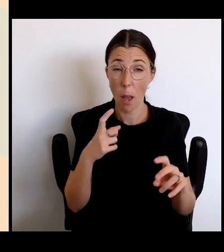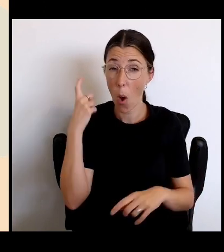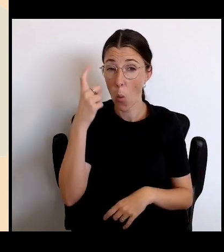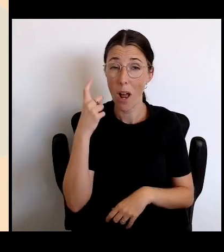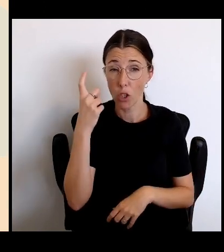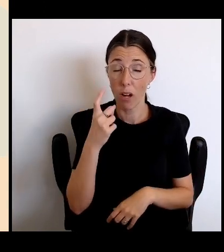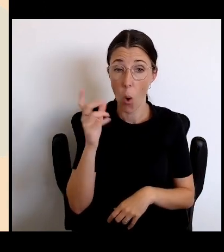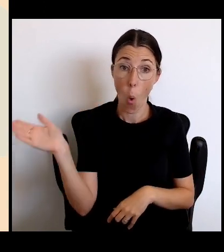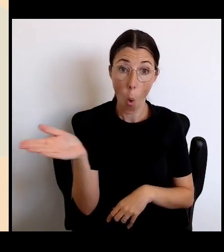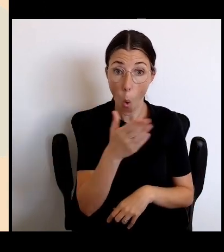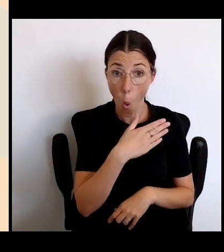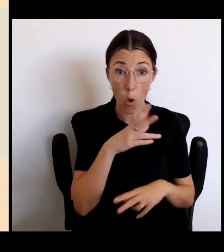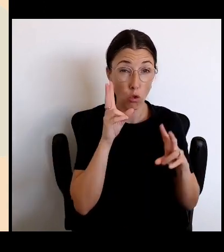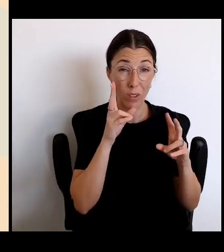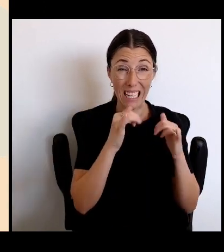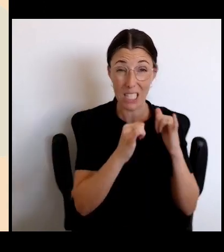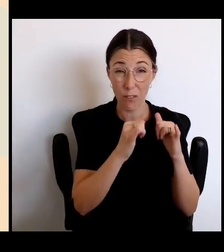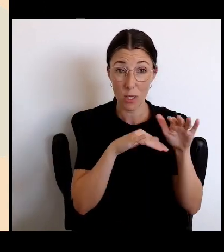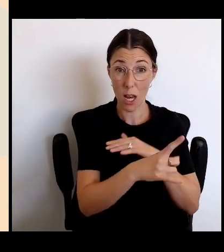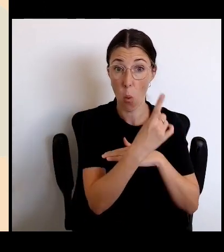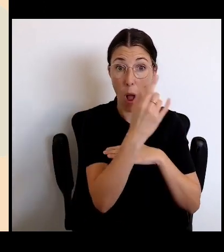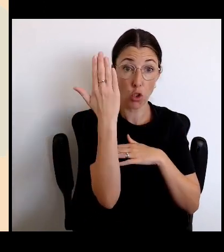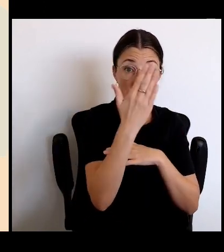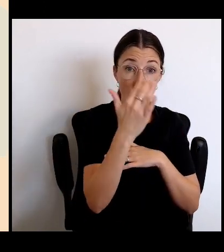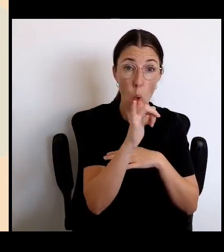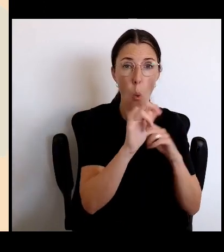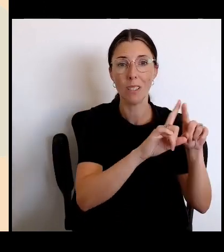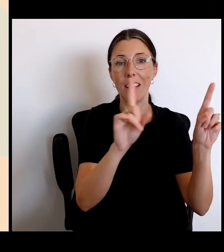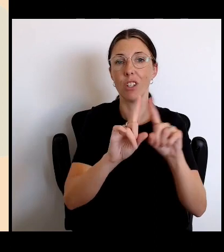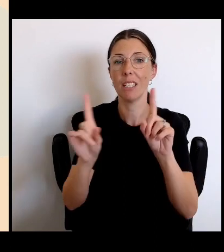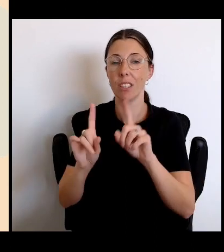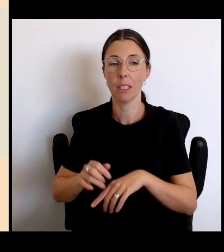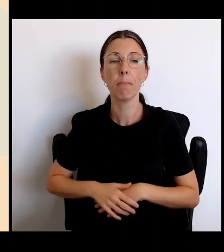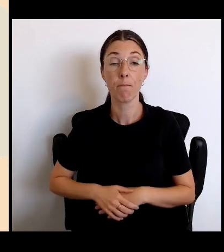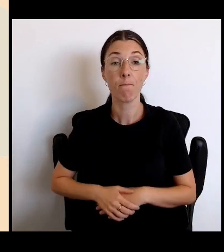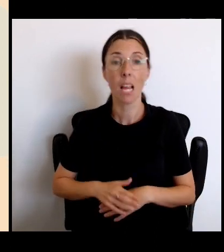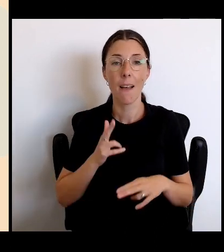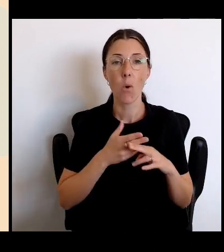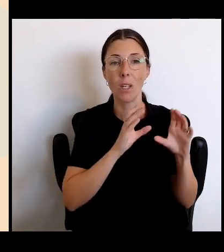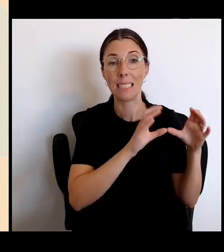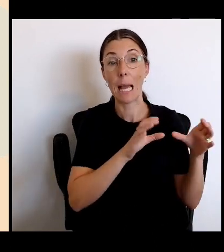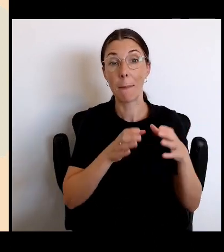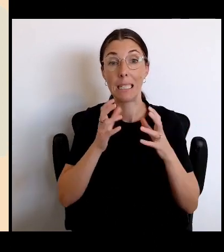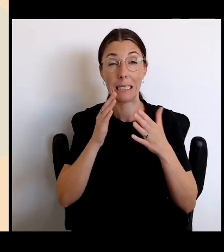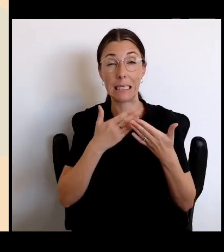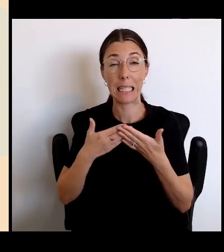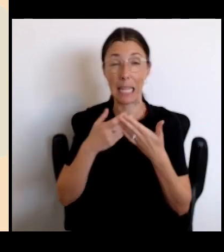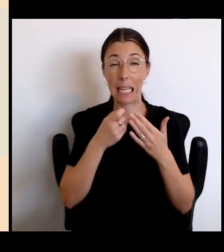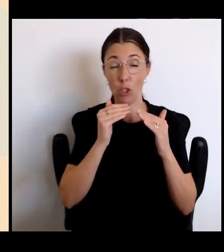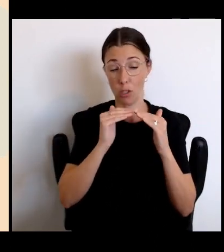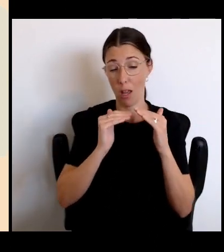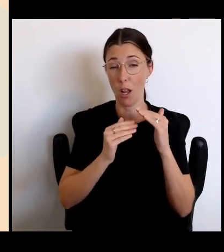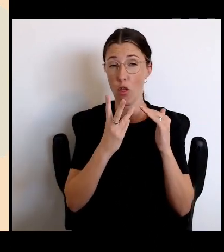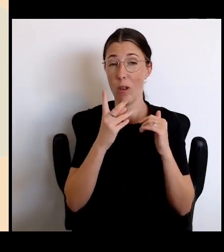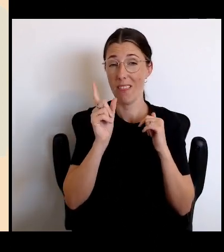school or over a few? Sure. So for the segmentation study, there was just under 3,700